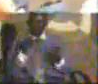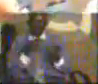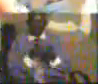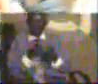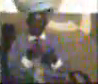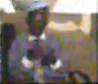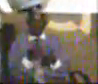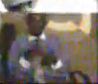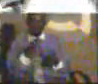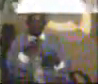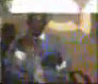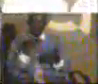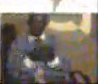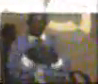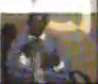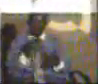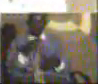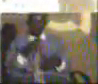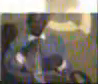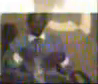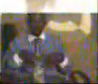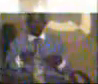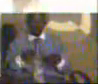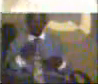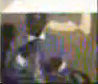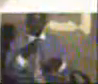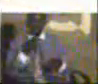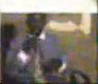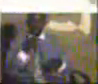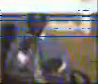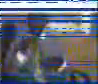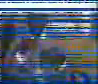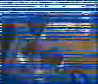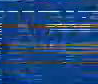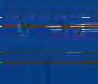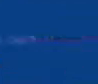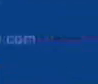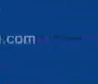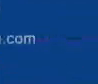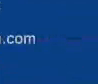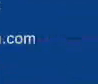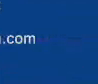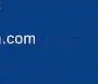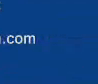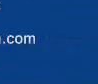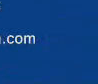very well, by the road, you are seeing the water has climbed up to the level of the road.